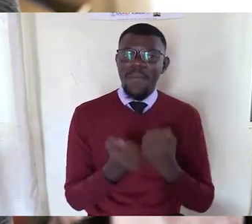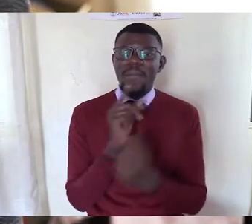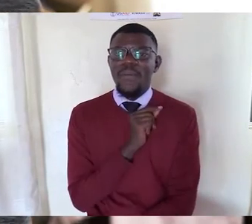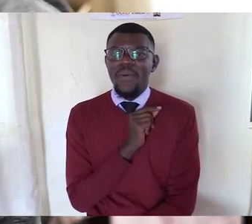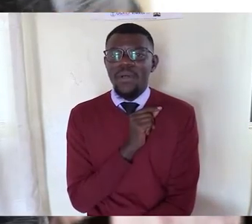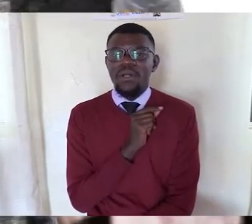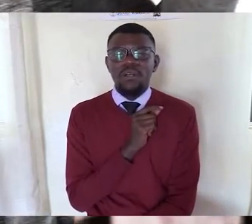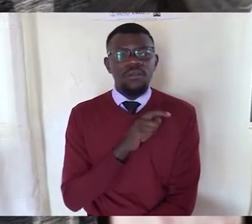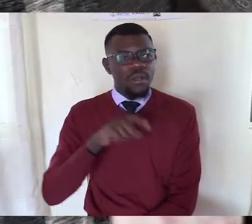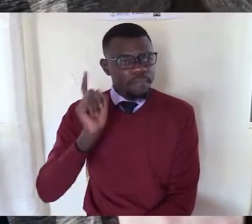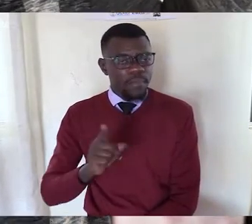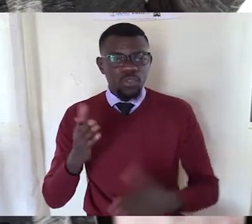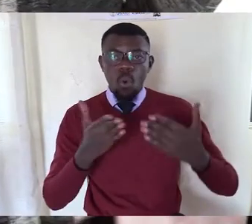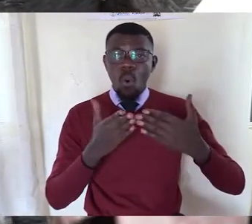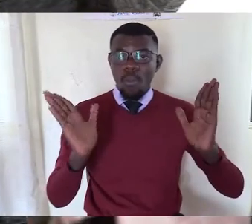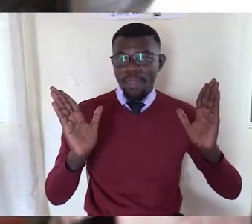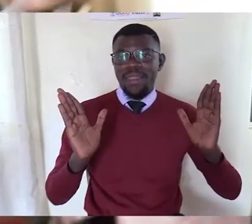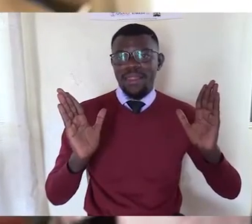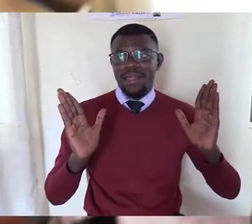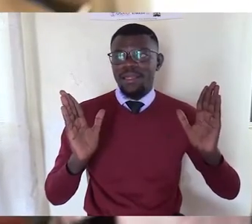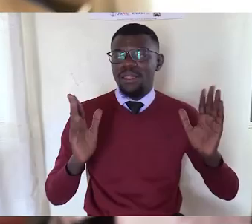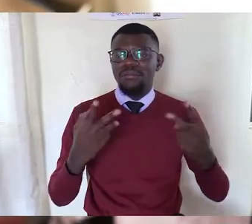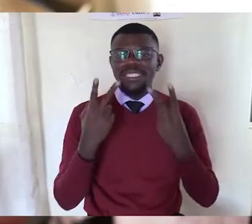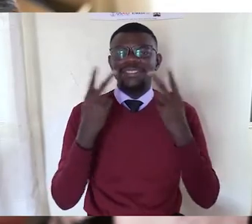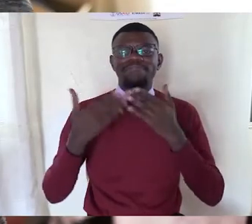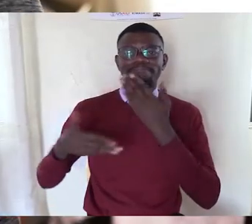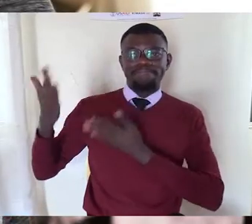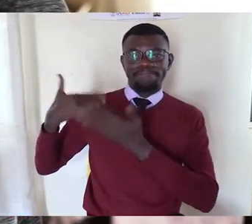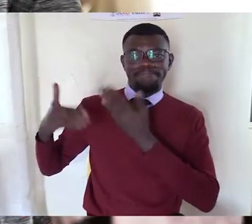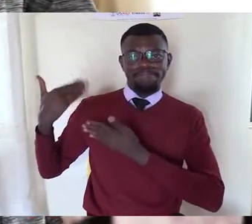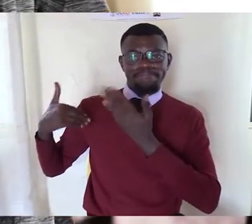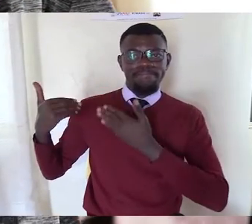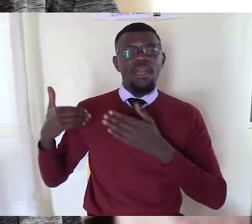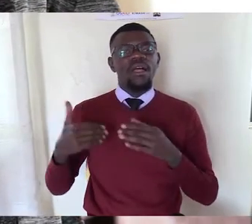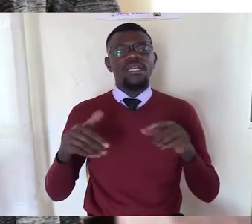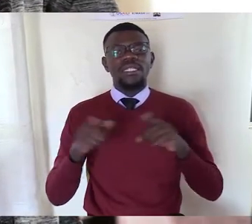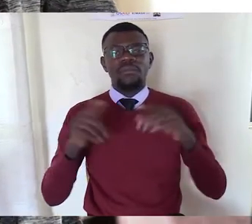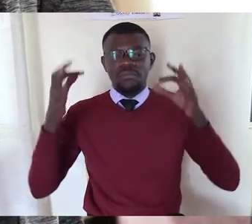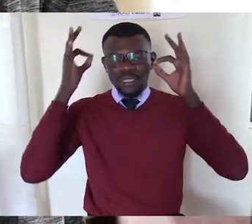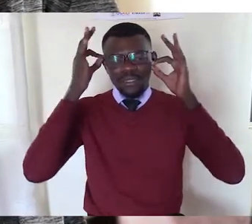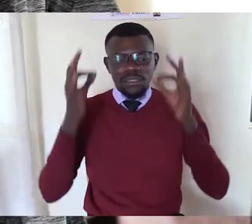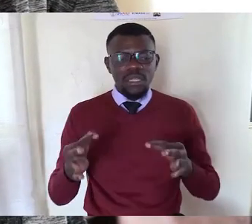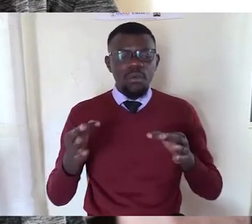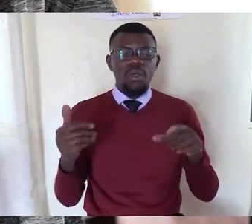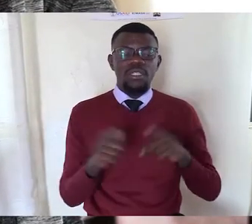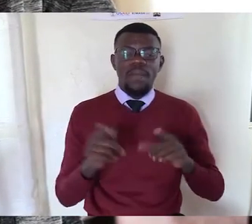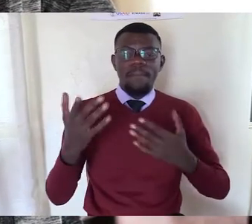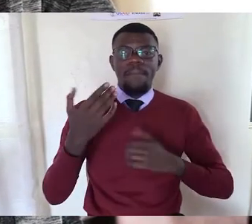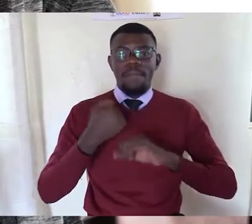we must be able to open up now and look at the history to be able to determine and also